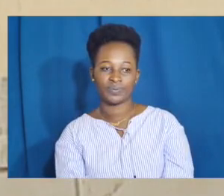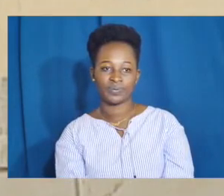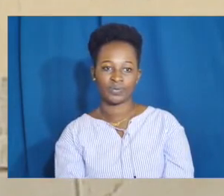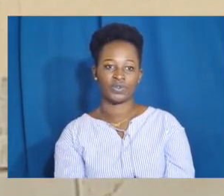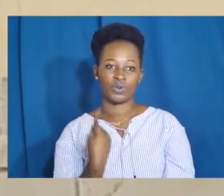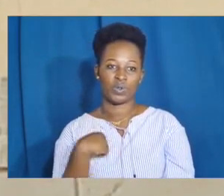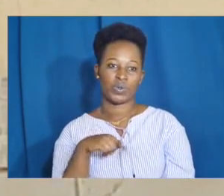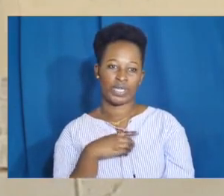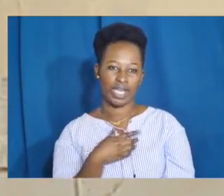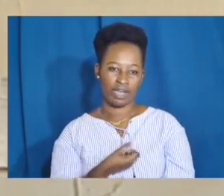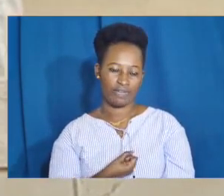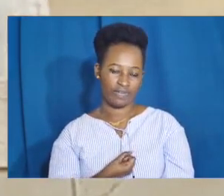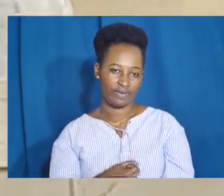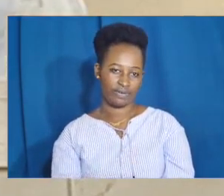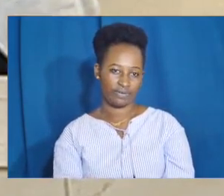We have